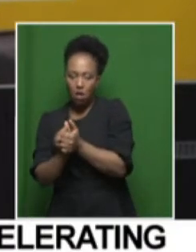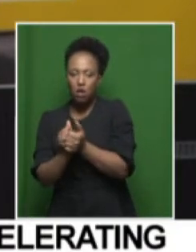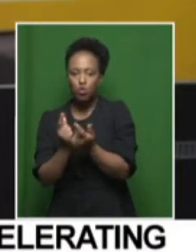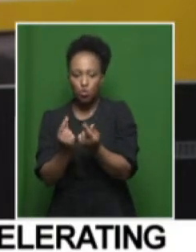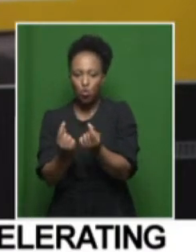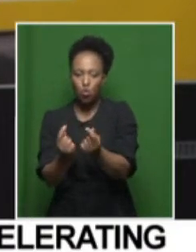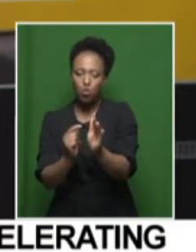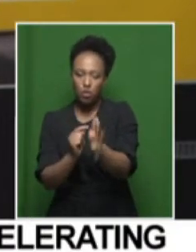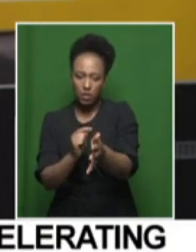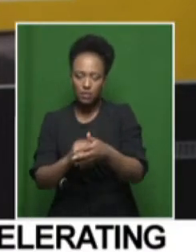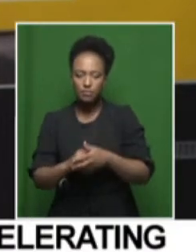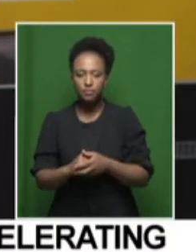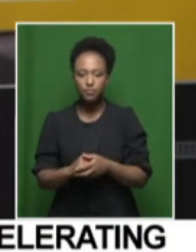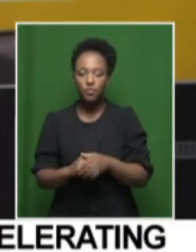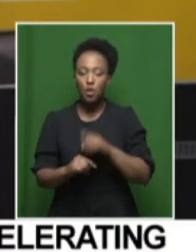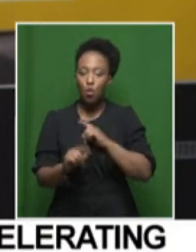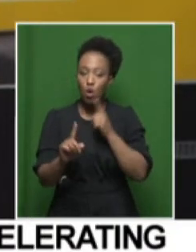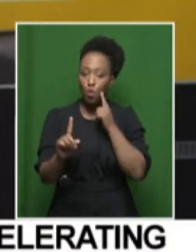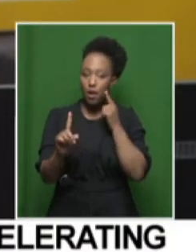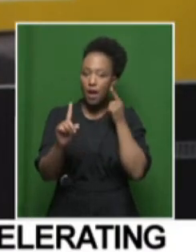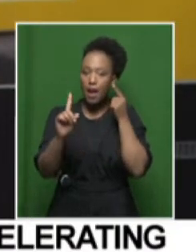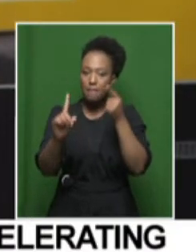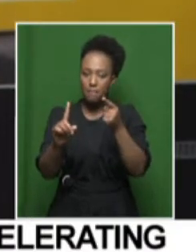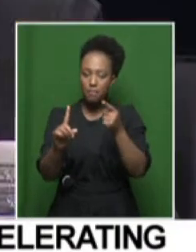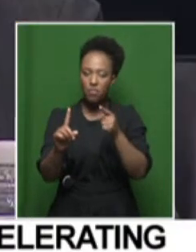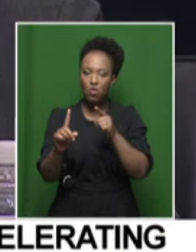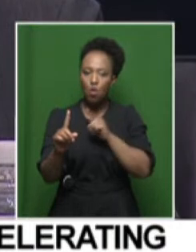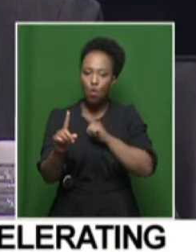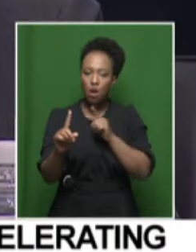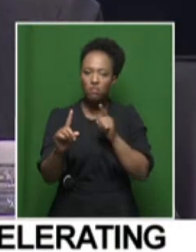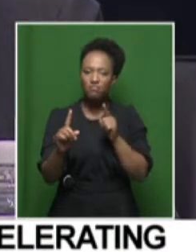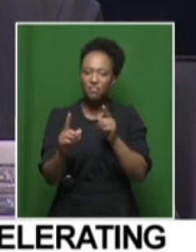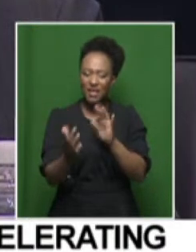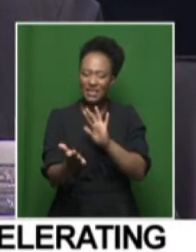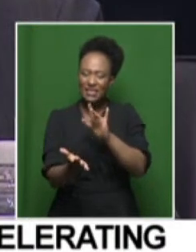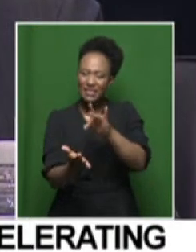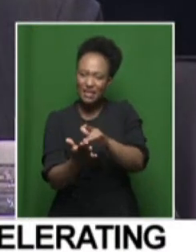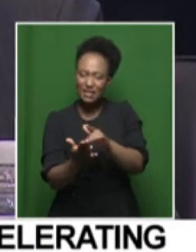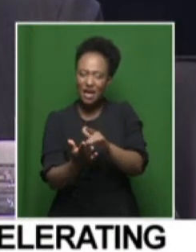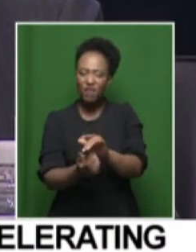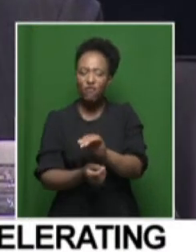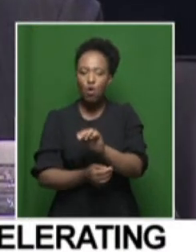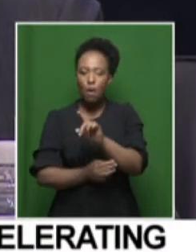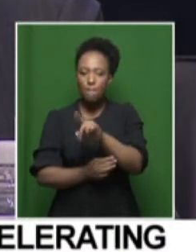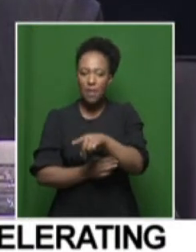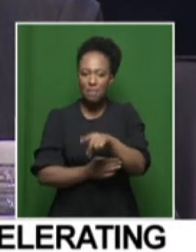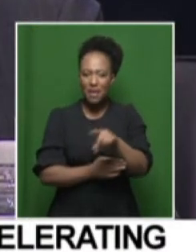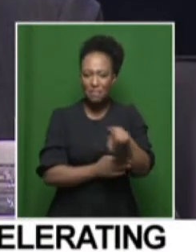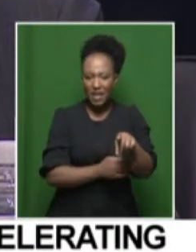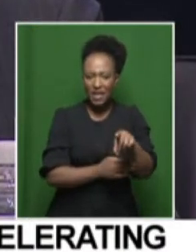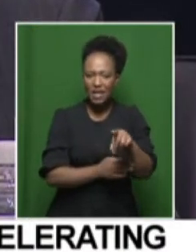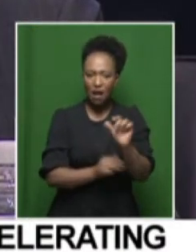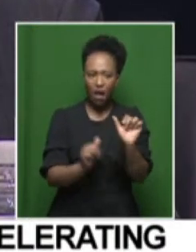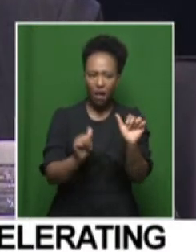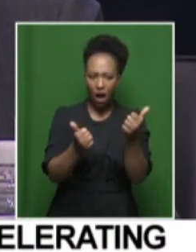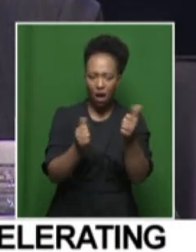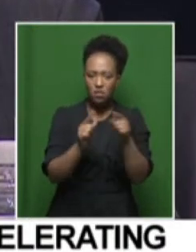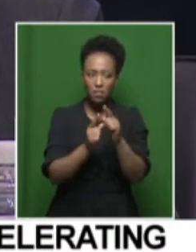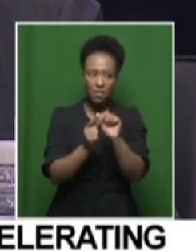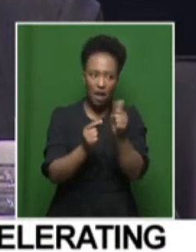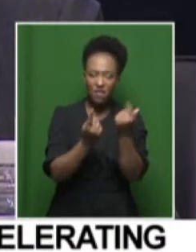We aim to create centers of excellence for PPPs and other blended finance